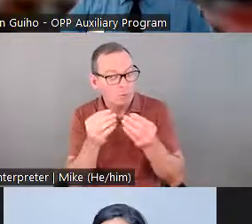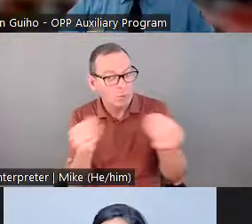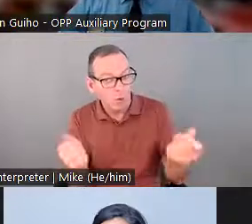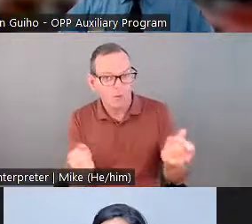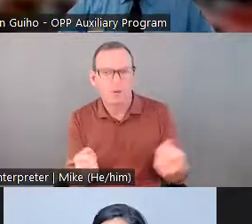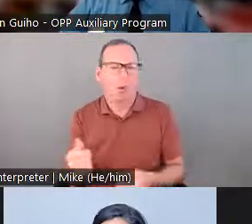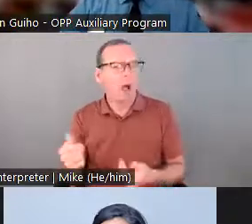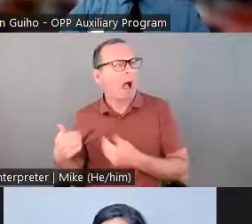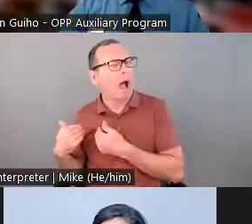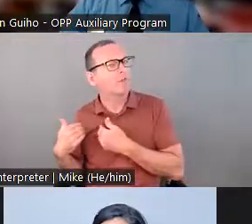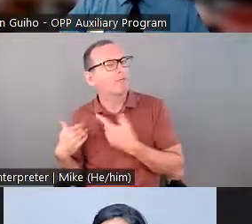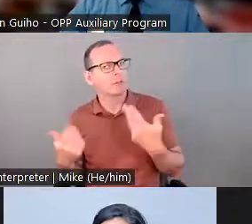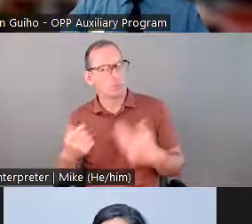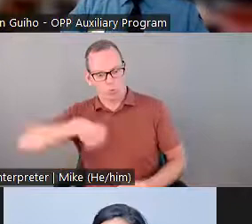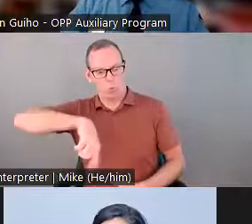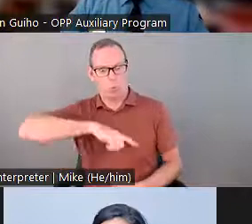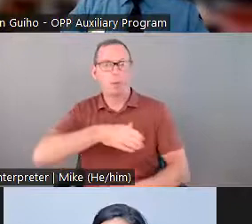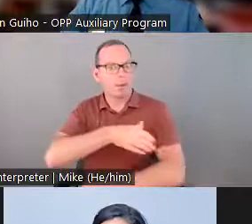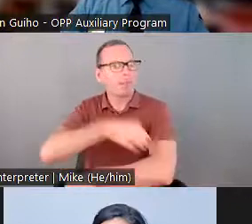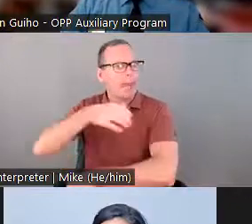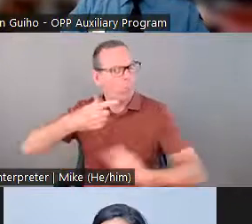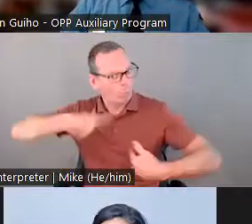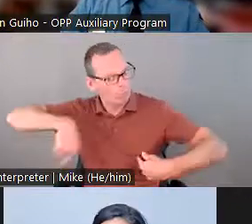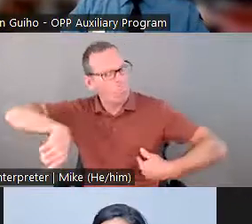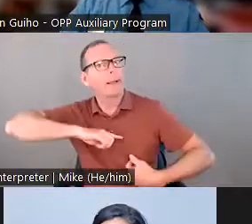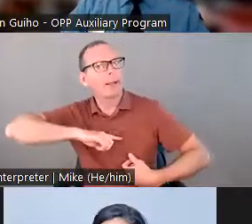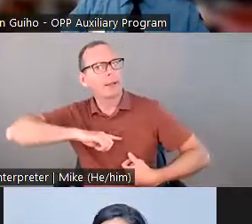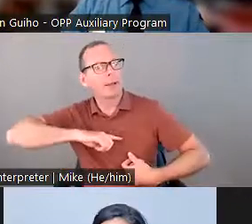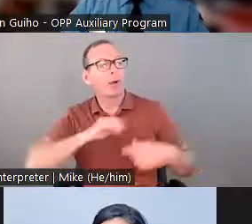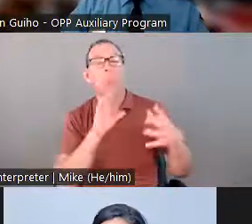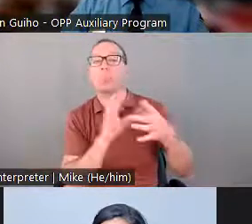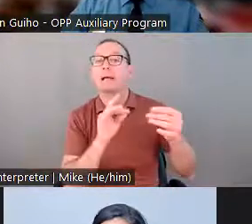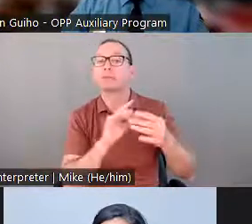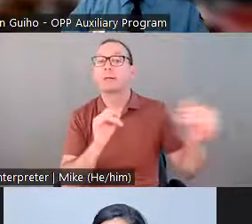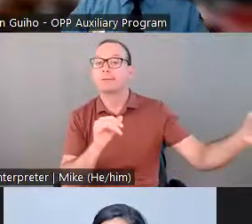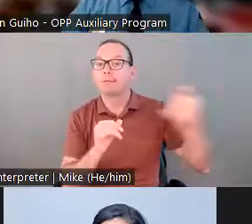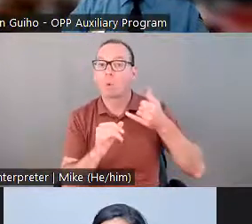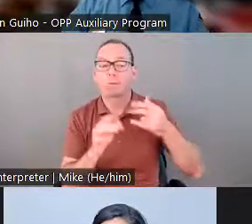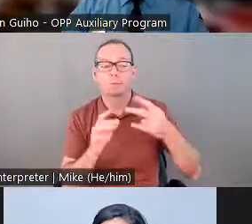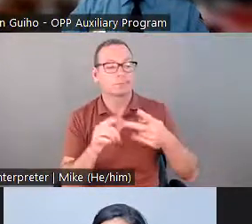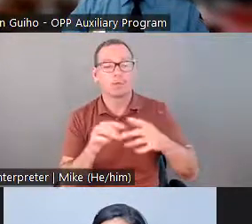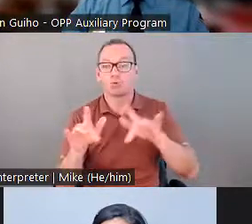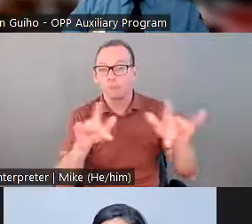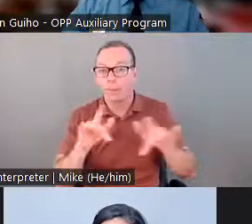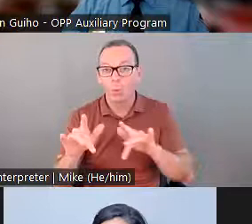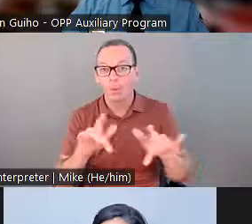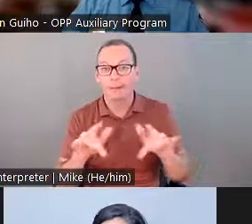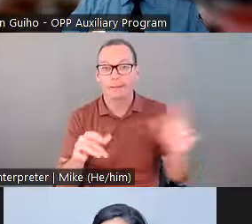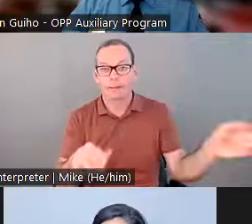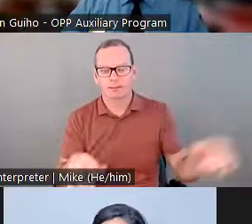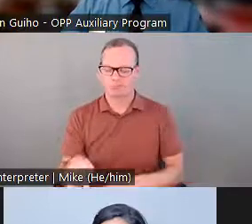with fraud. So it's very simple. Incoming messages and calls, recorded messages that don't sound